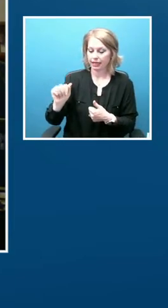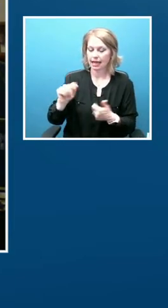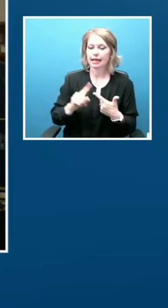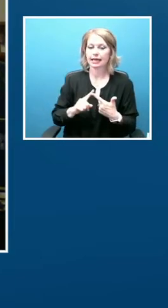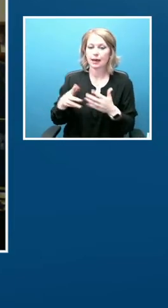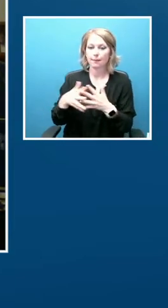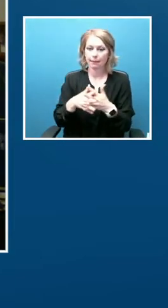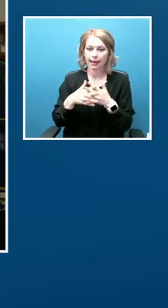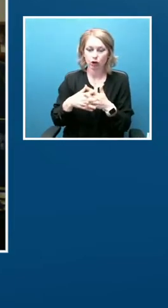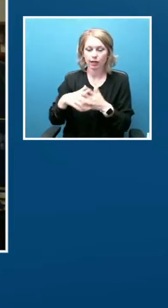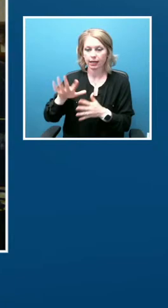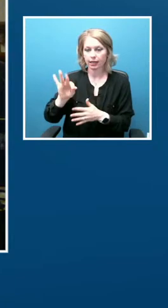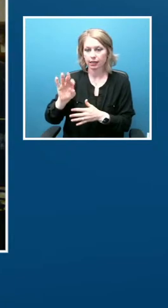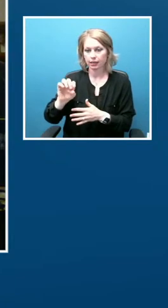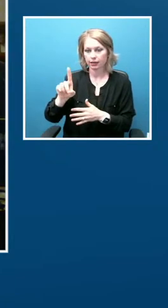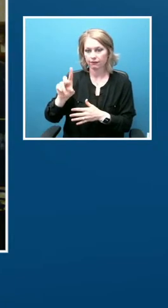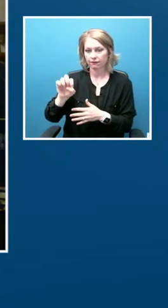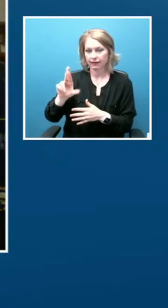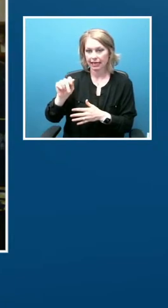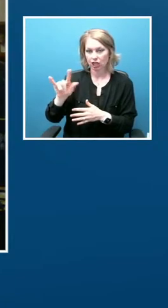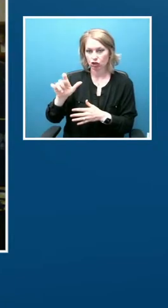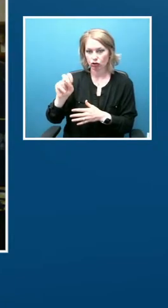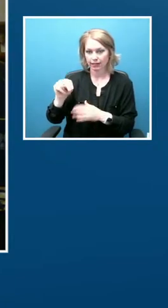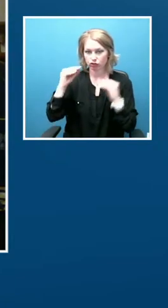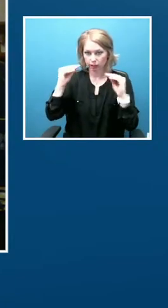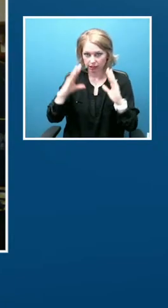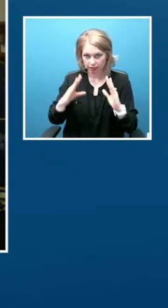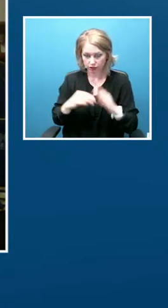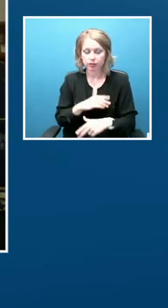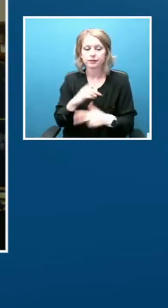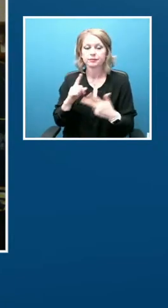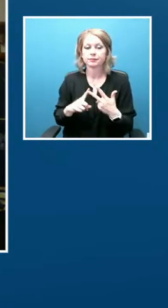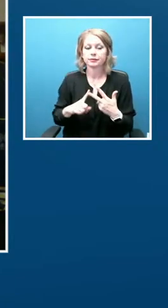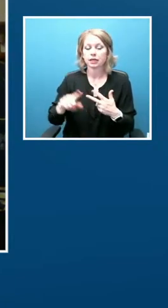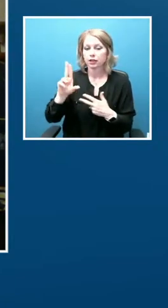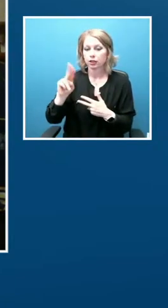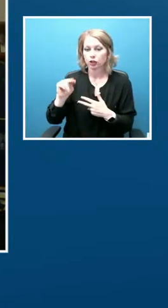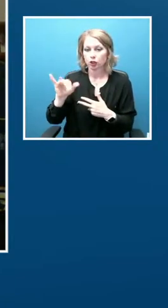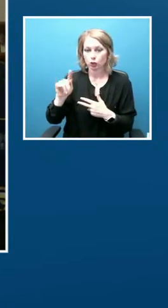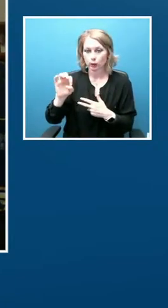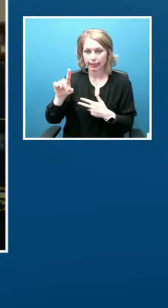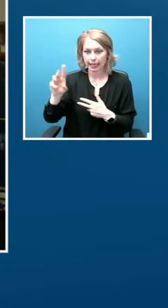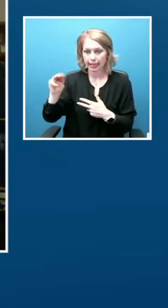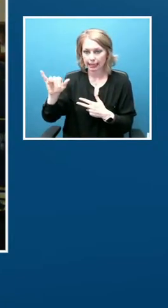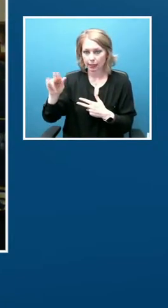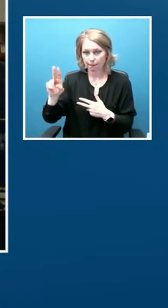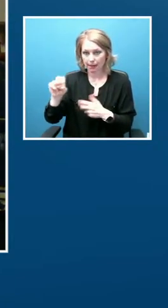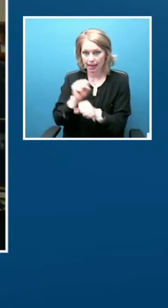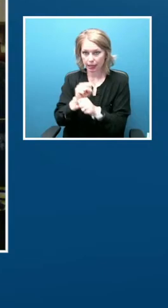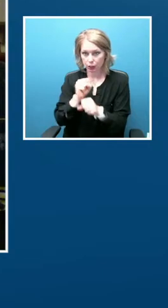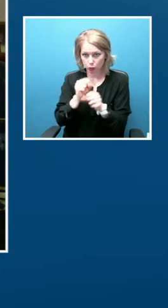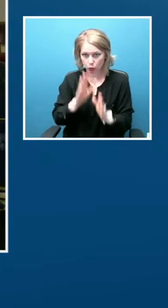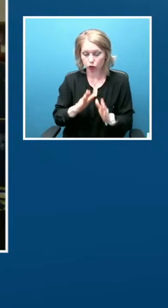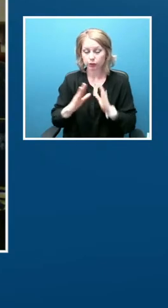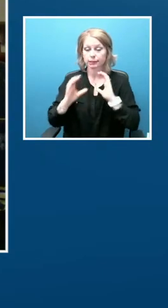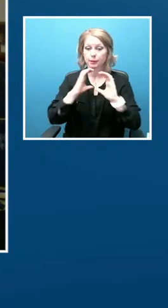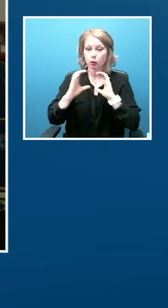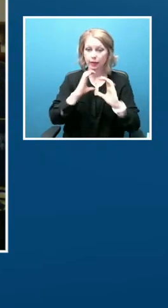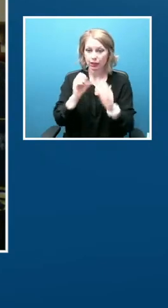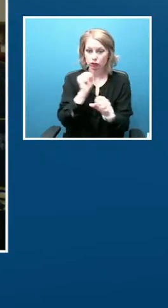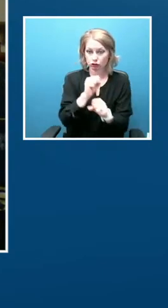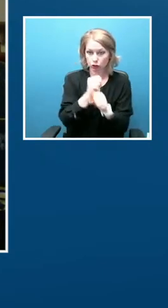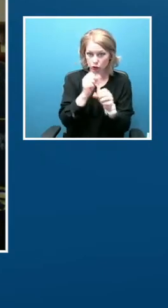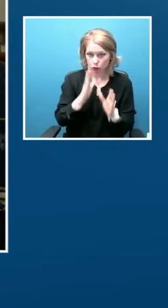Teachers, the West Virginia AFL-CIO, the United Mine Workers, Communication Workers, and the Regional Council